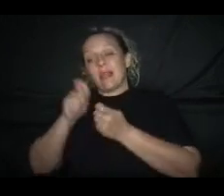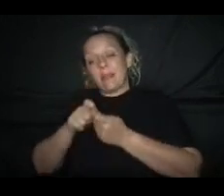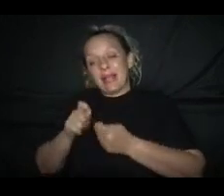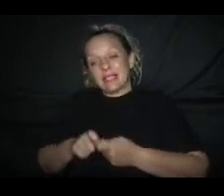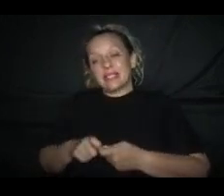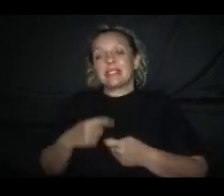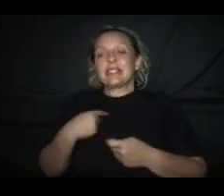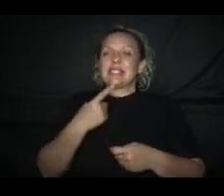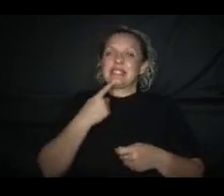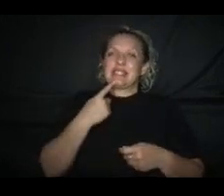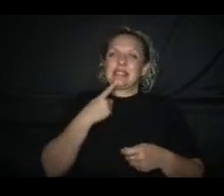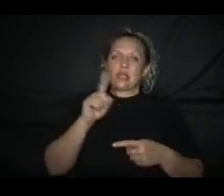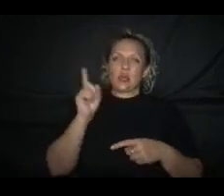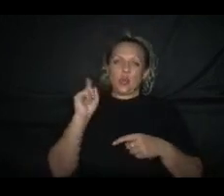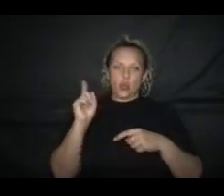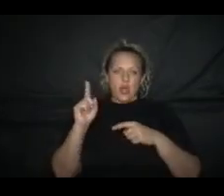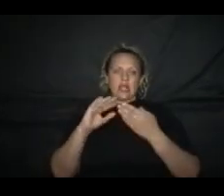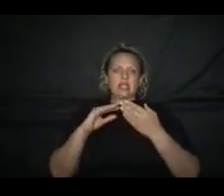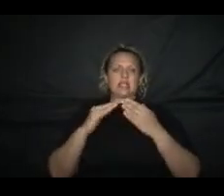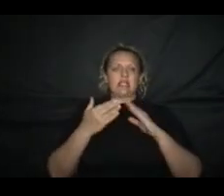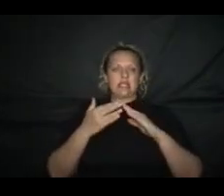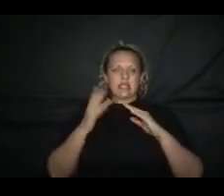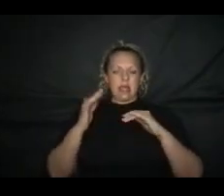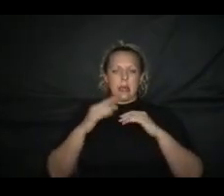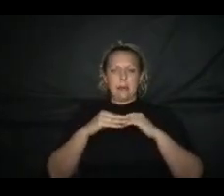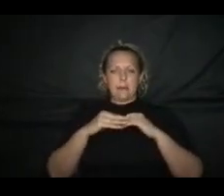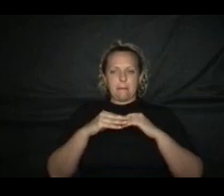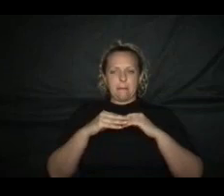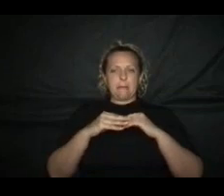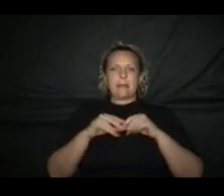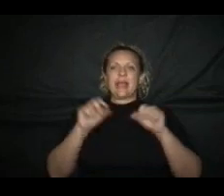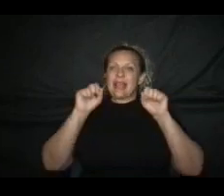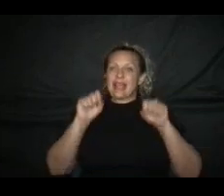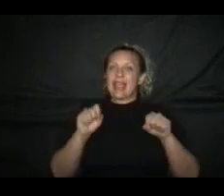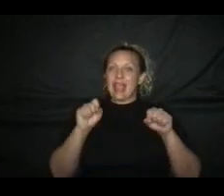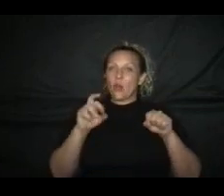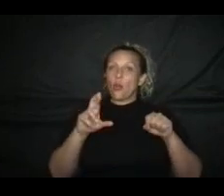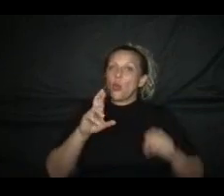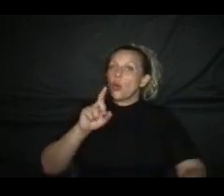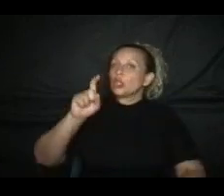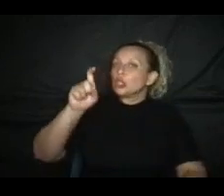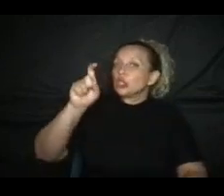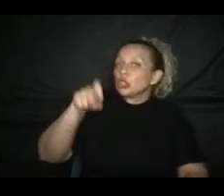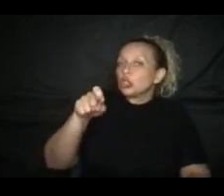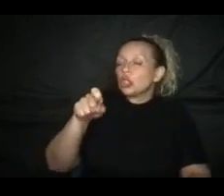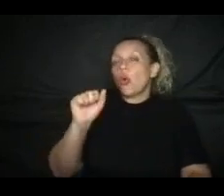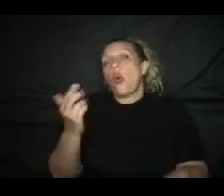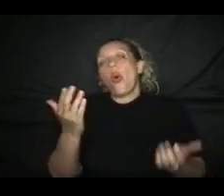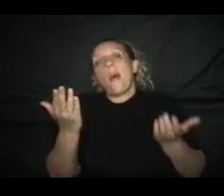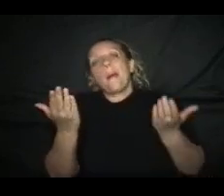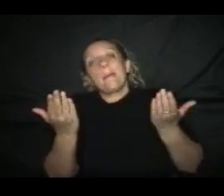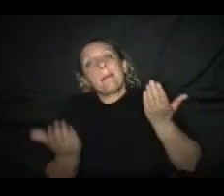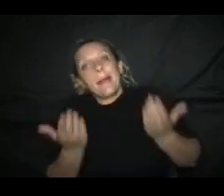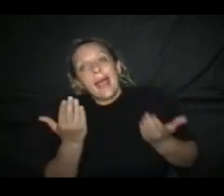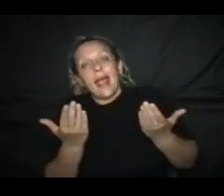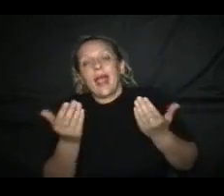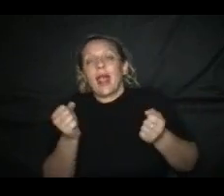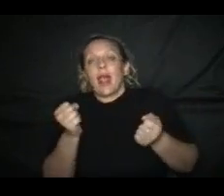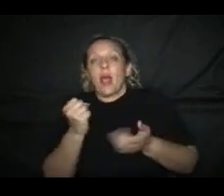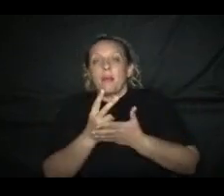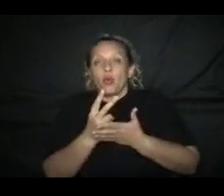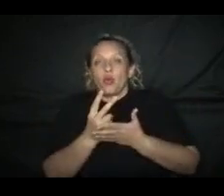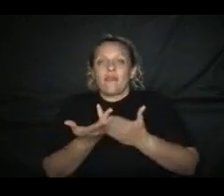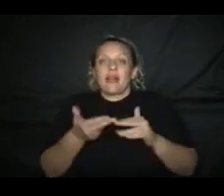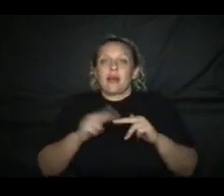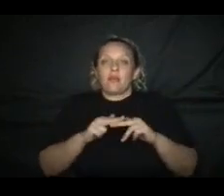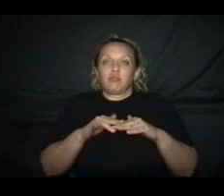says where the city can or should or may approve additional densities, and what that